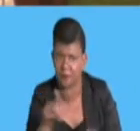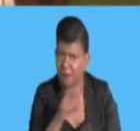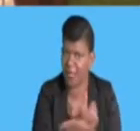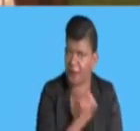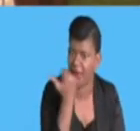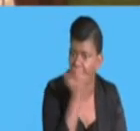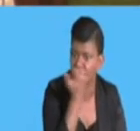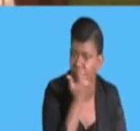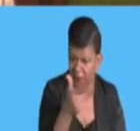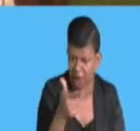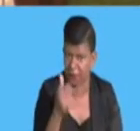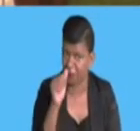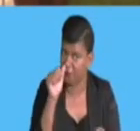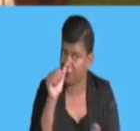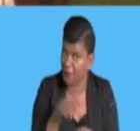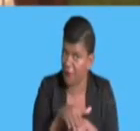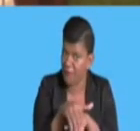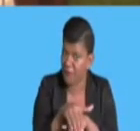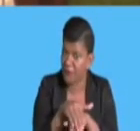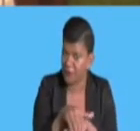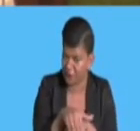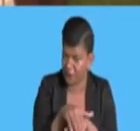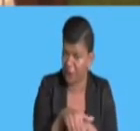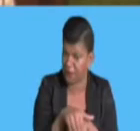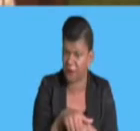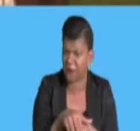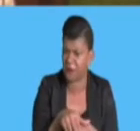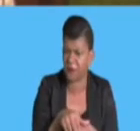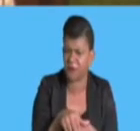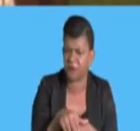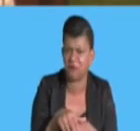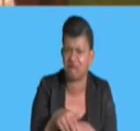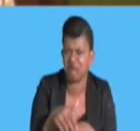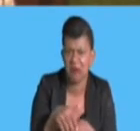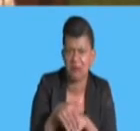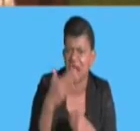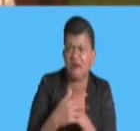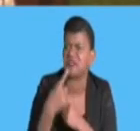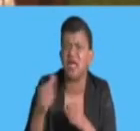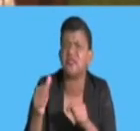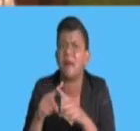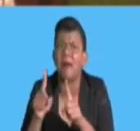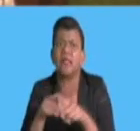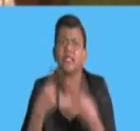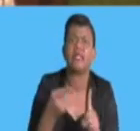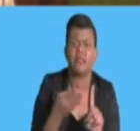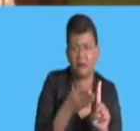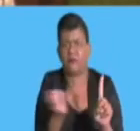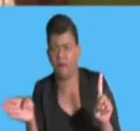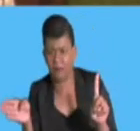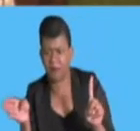not be allowed to be swept under the carpet, and we will get to the truth. How can we trust a government that believes that it knows